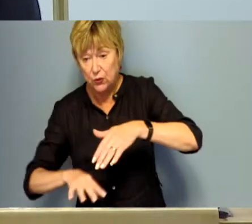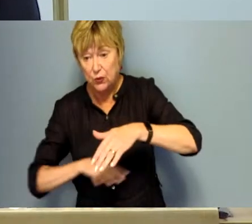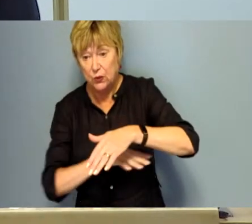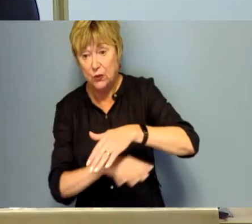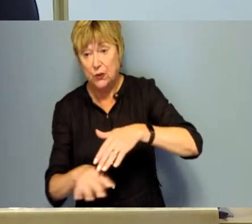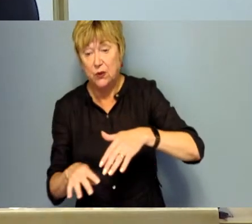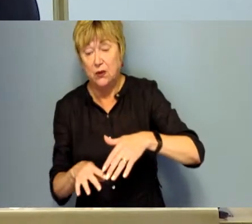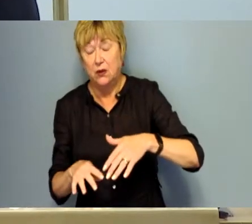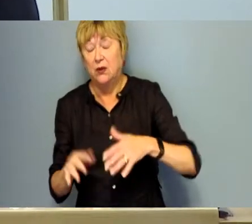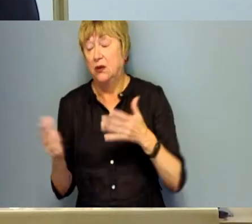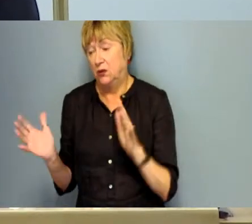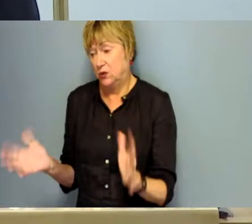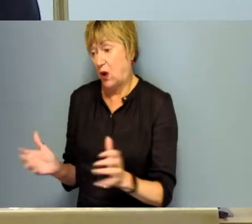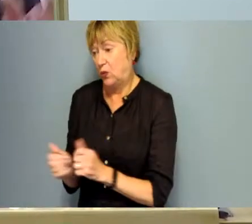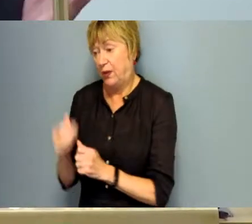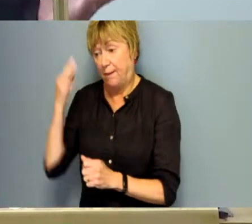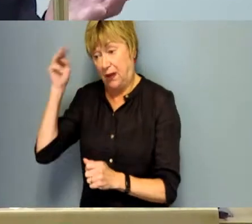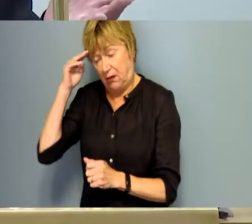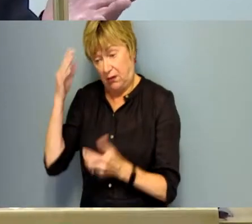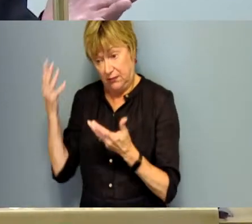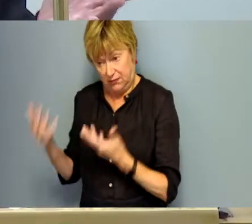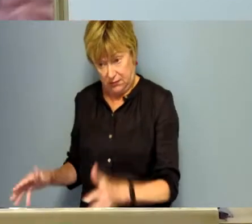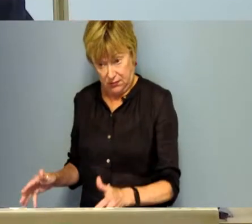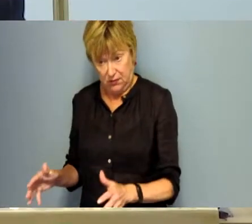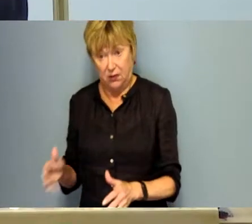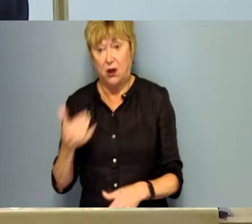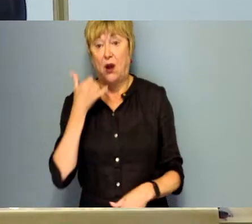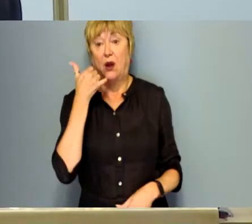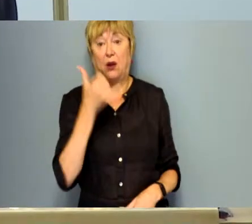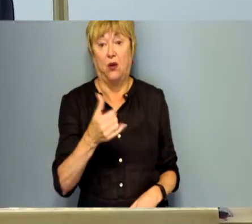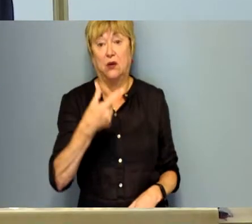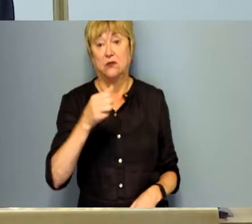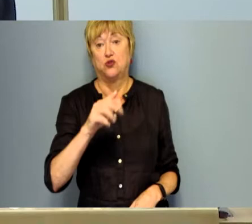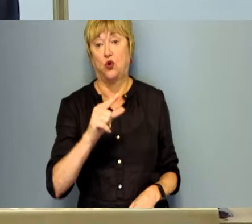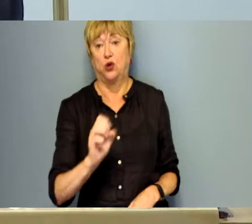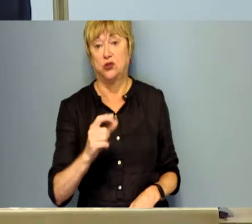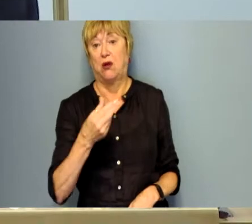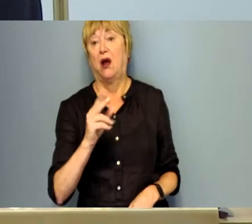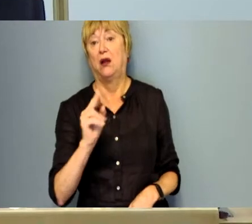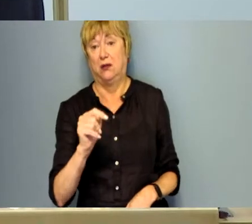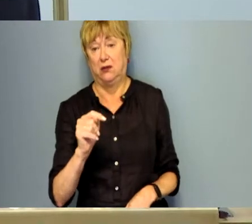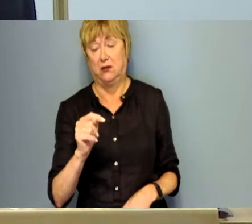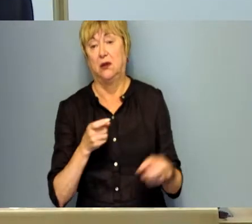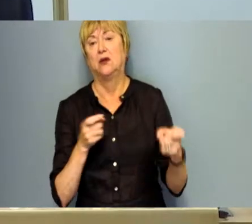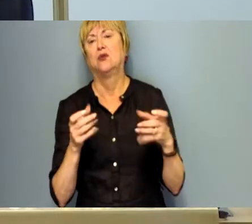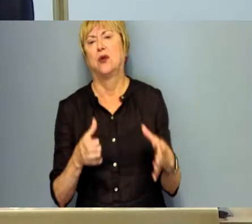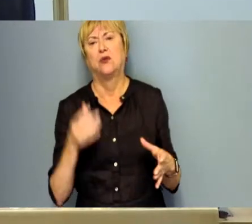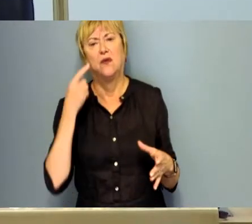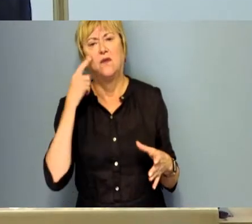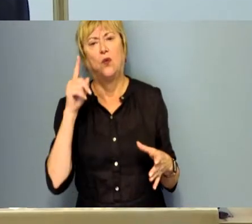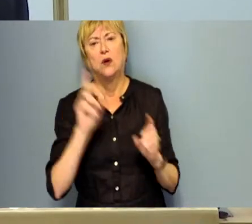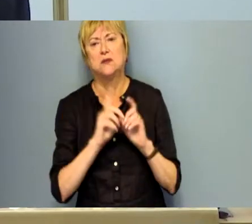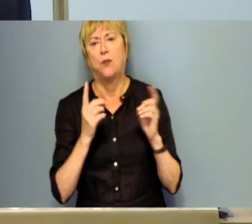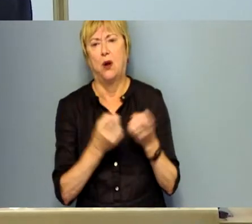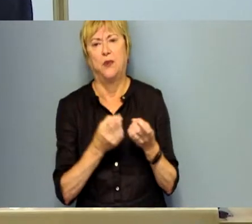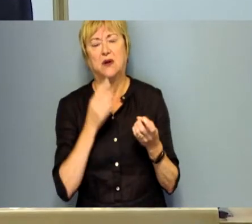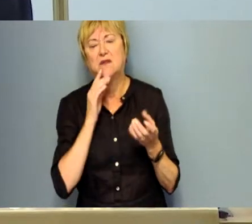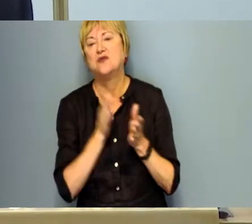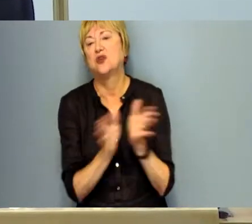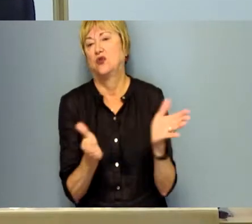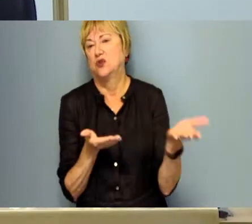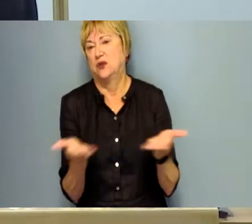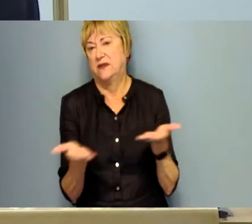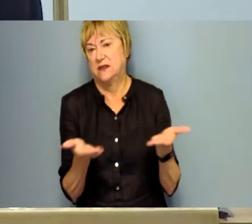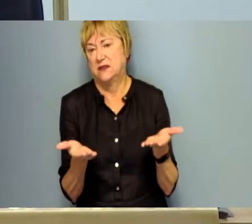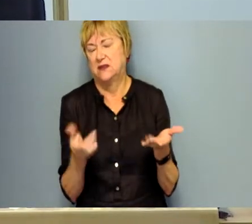talked to the mayor, I made a call to George Hutt, who is our director for Department of General Services,